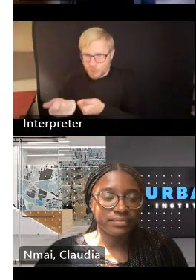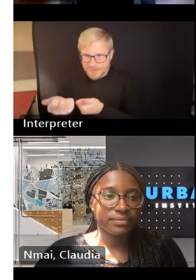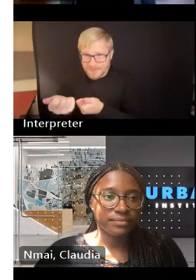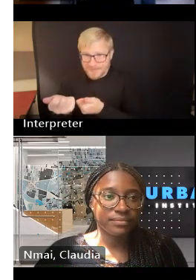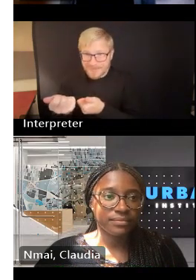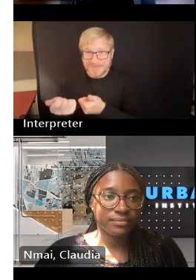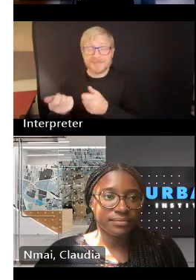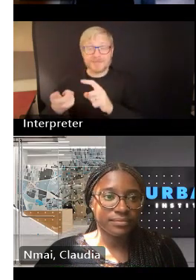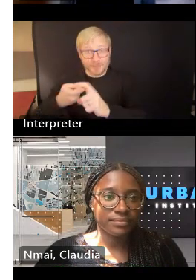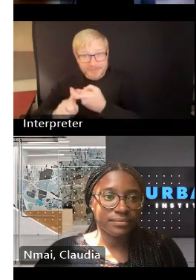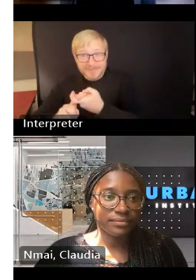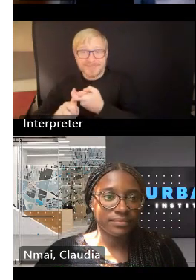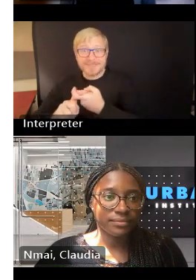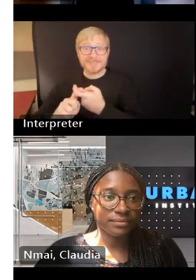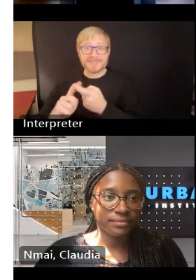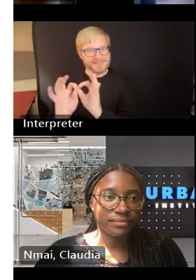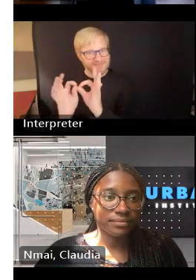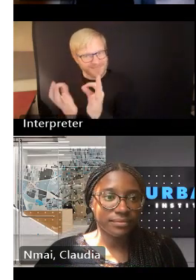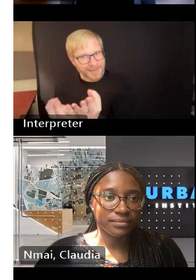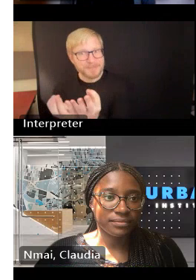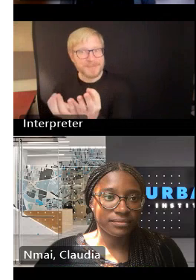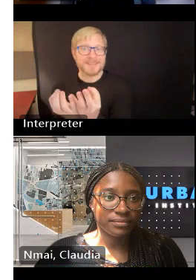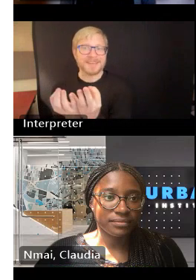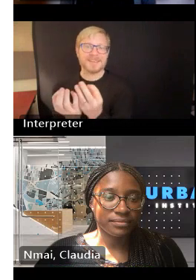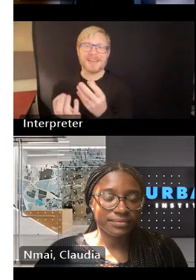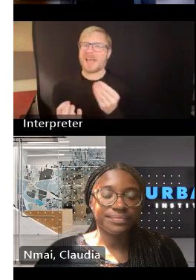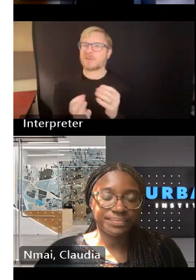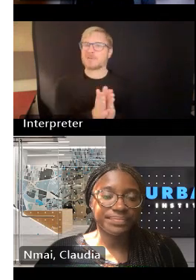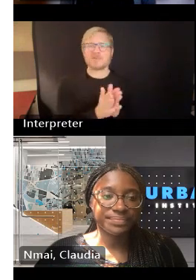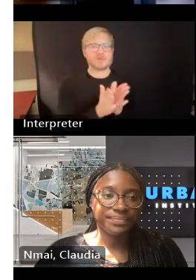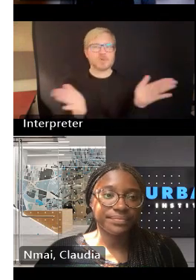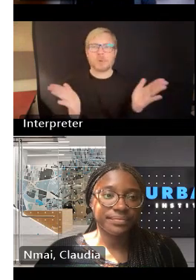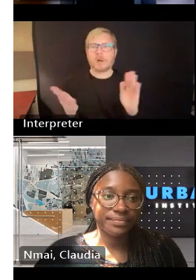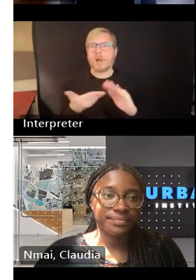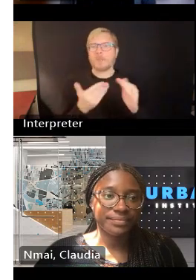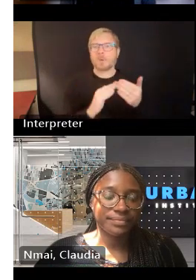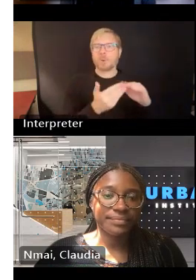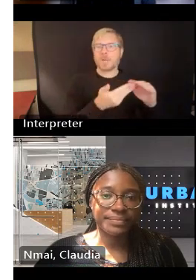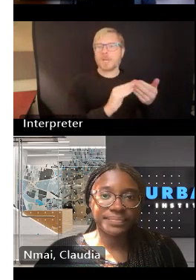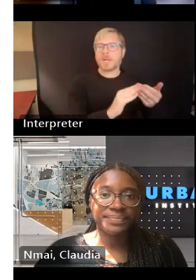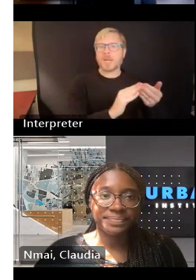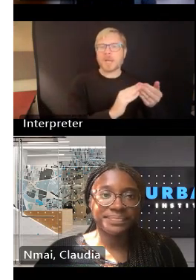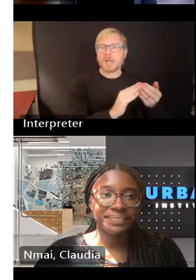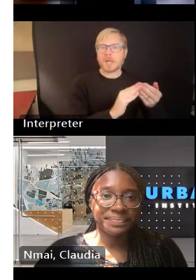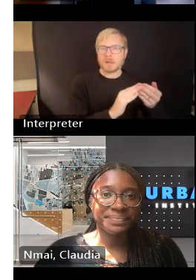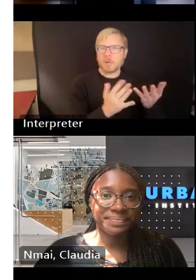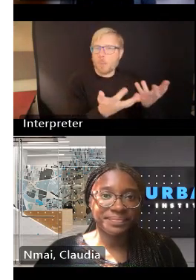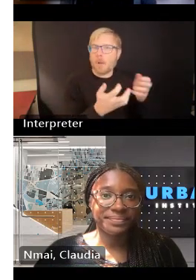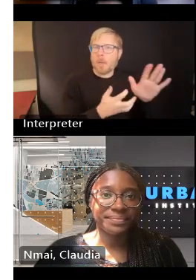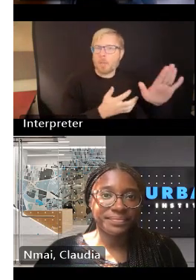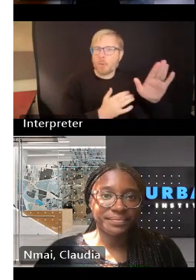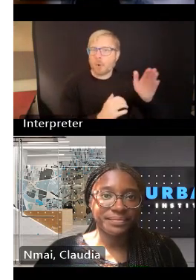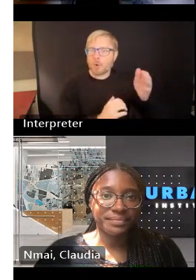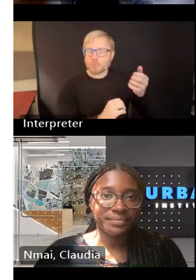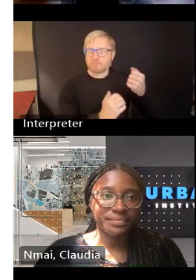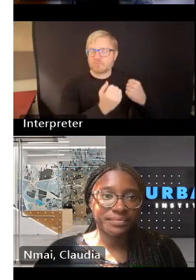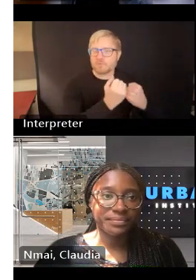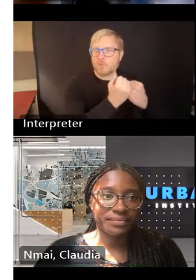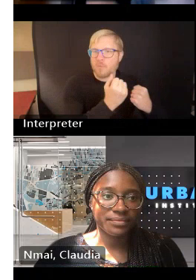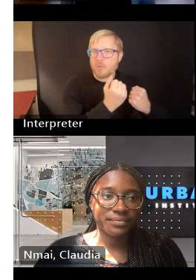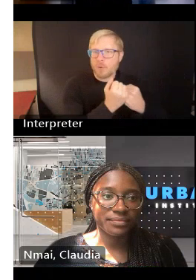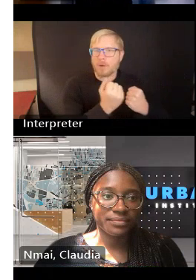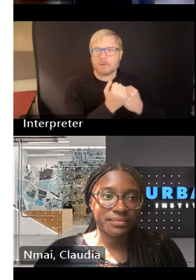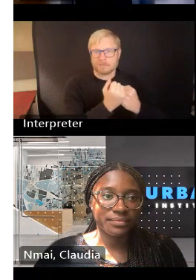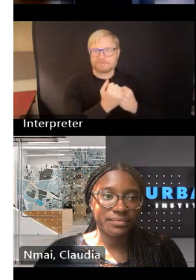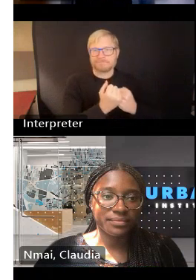and like general, let's bring in the community, is very different. So I think that applies, that, I think